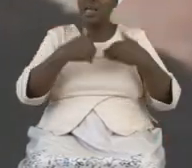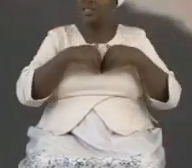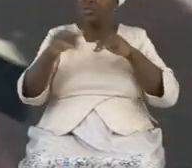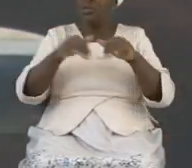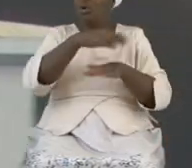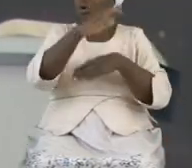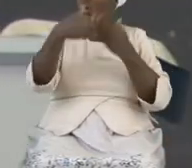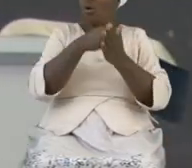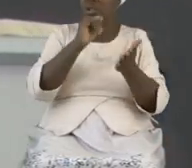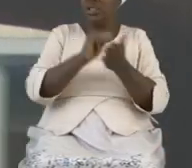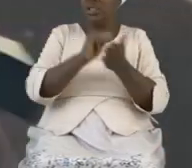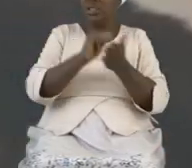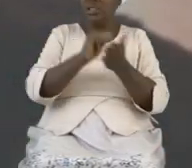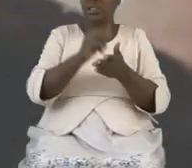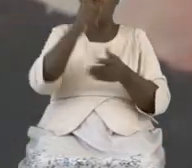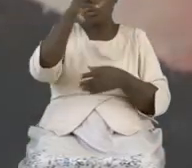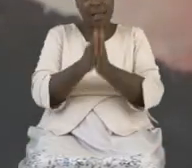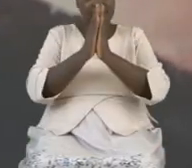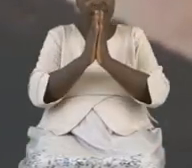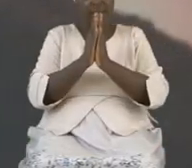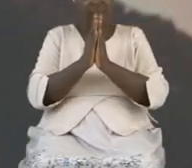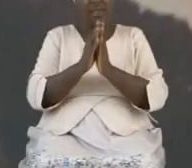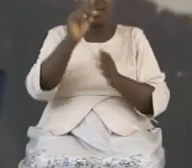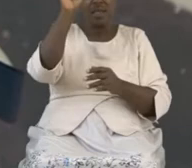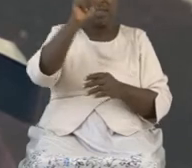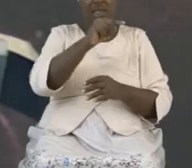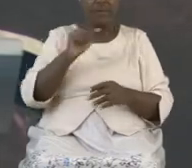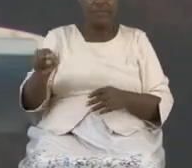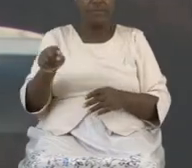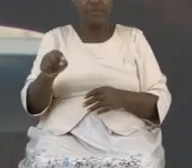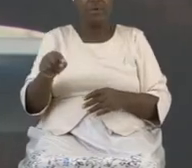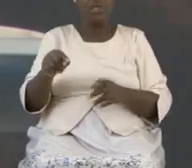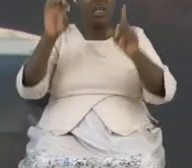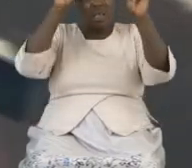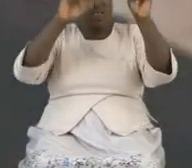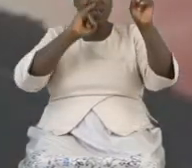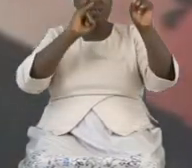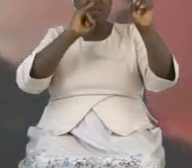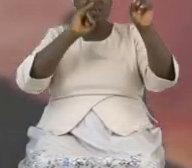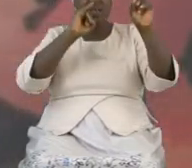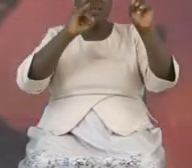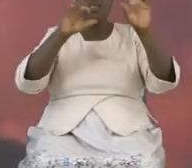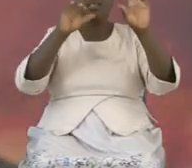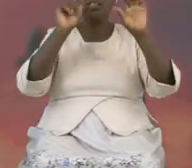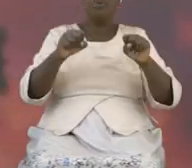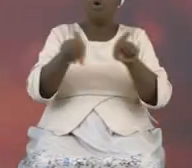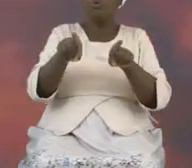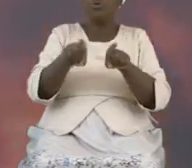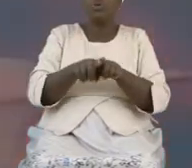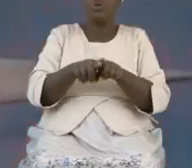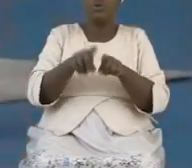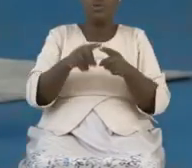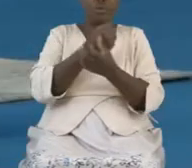God requires. Therefore, he is able also to save